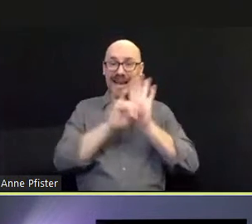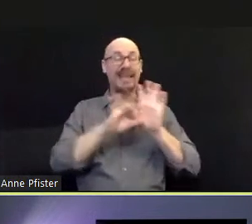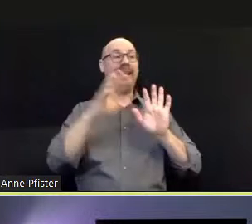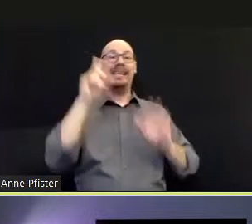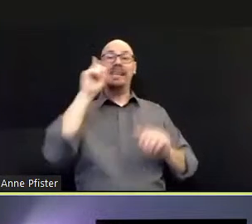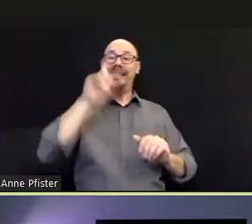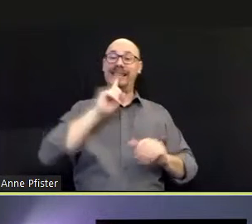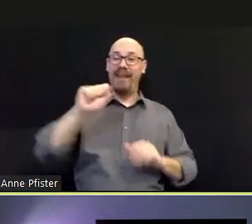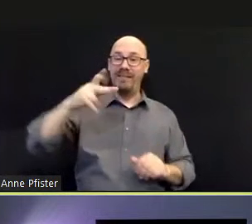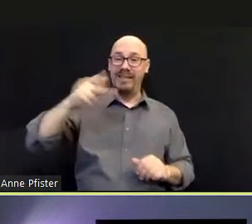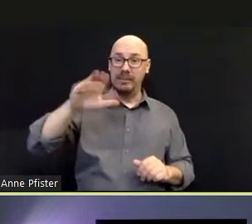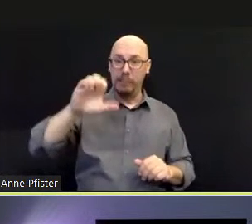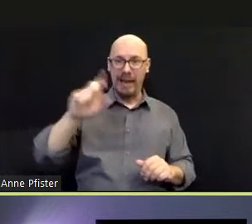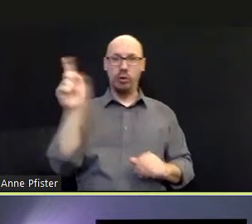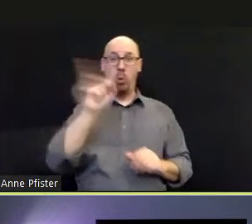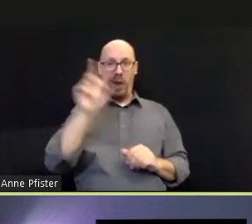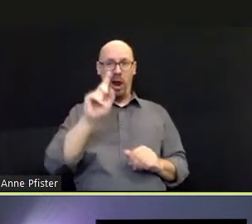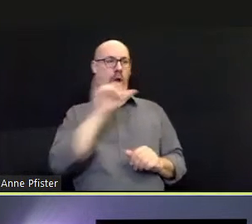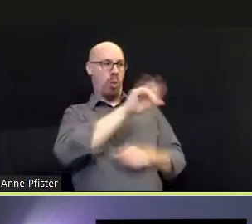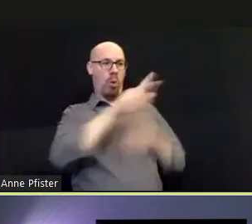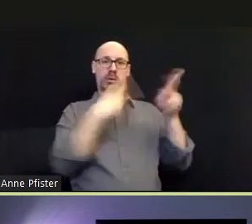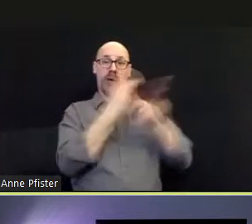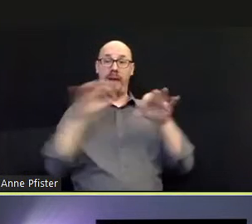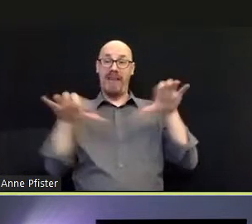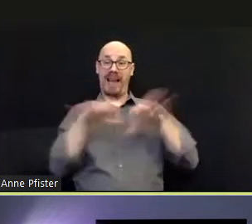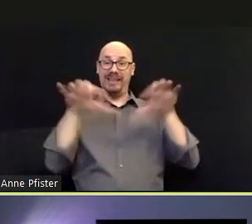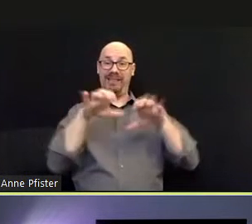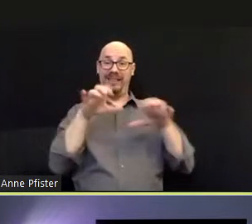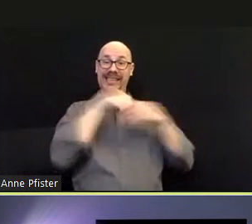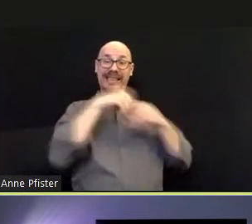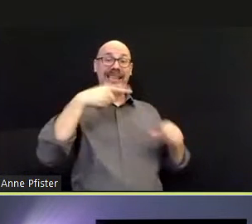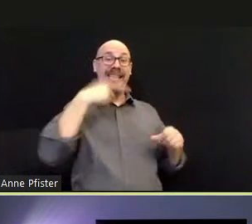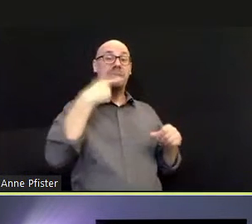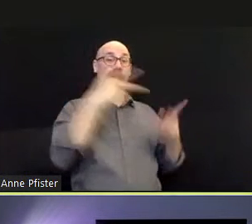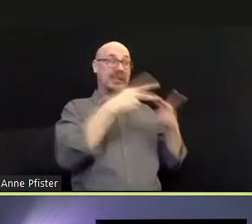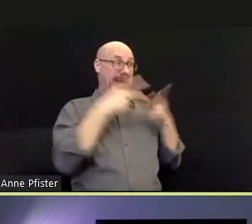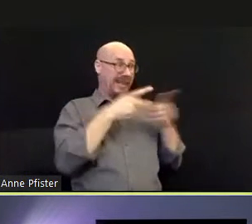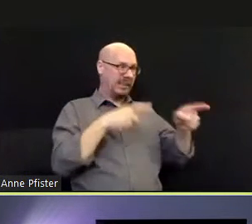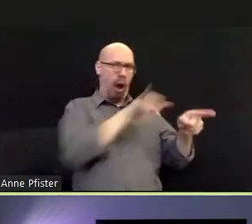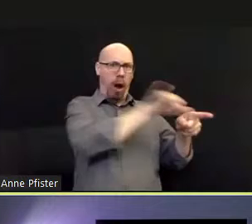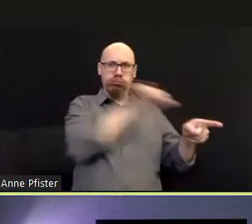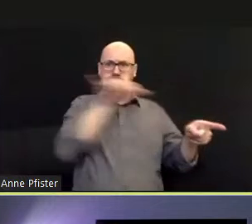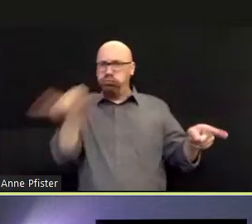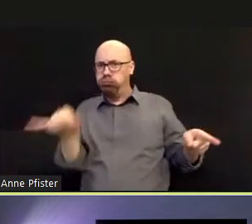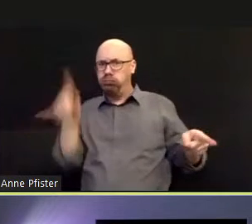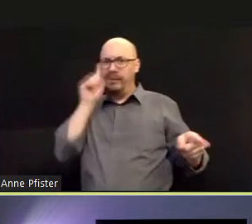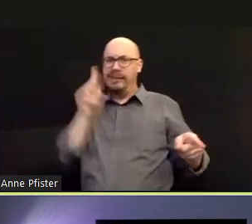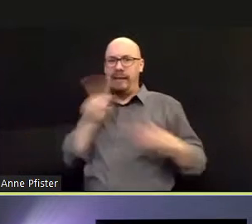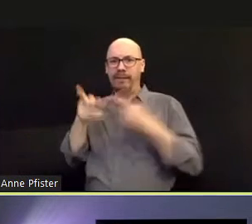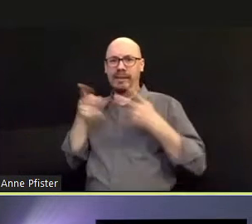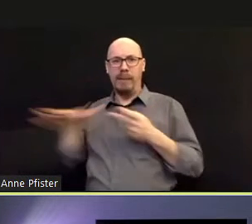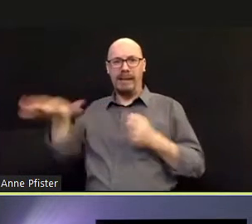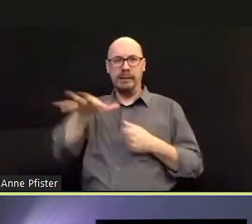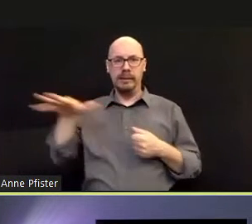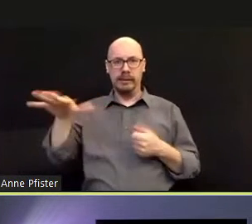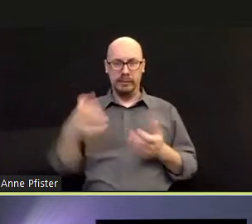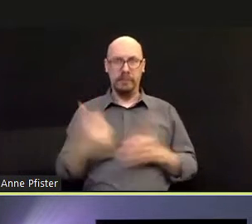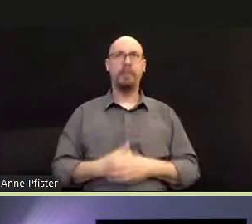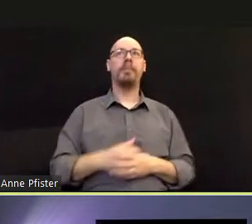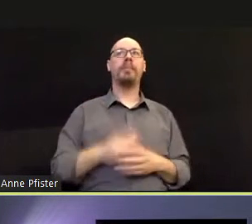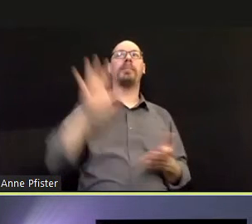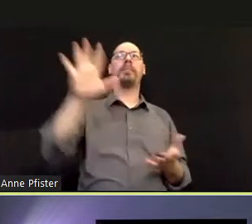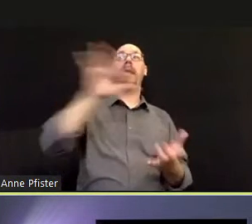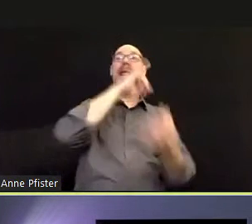of activities are going on in hearing spaces. The last thing I want to talk about briefly is my